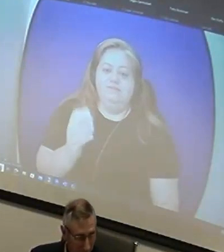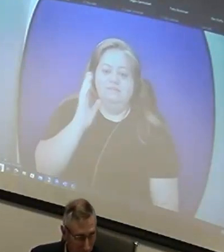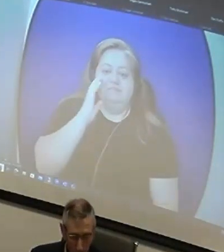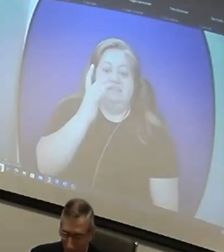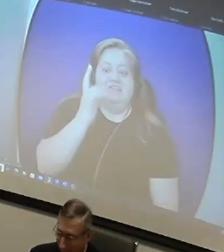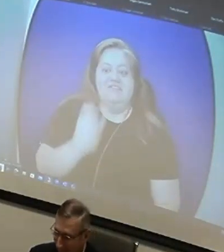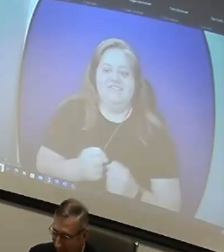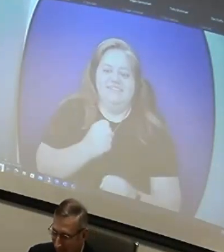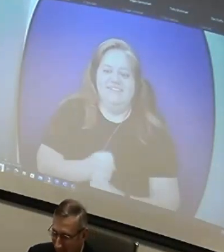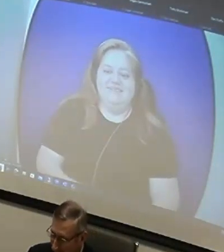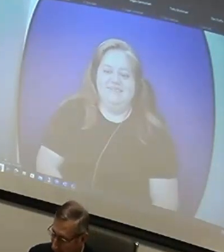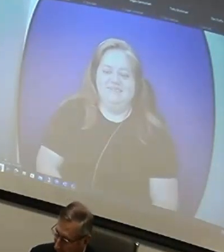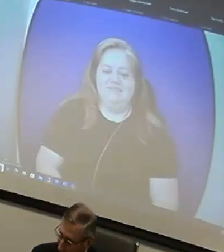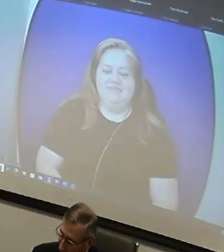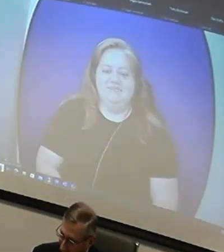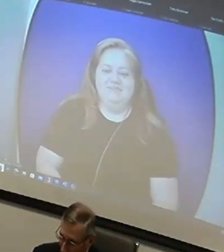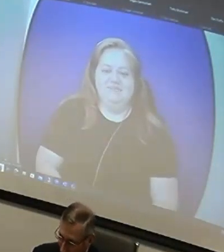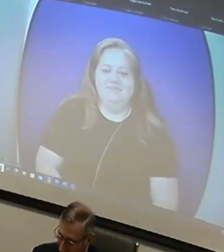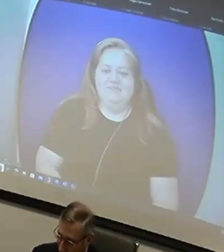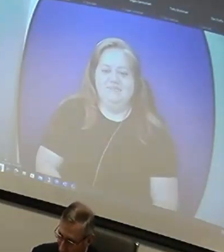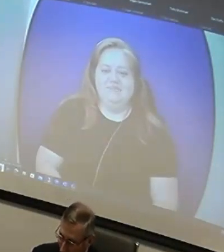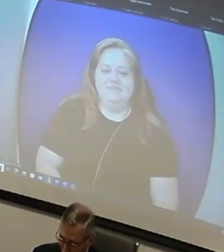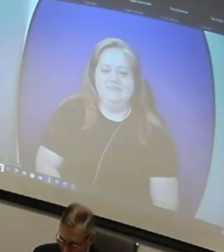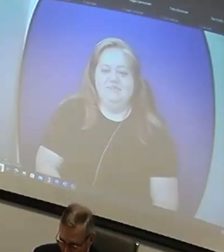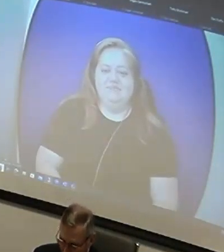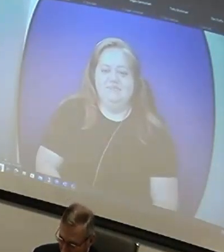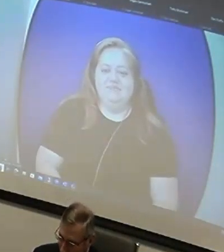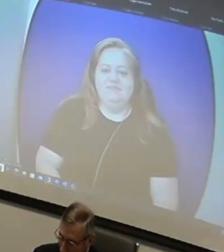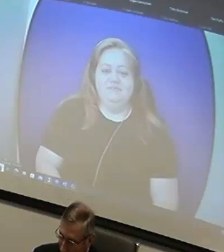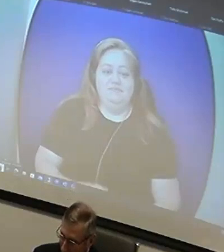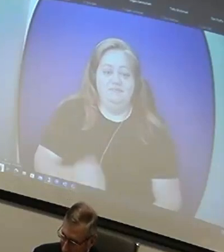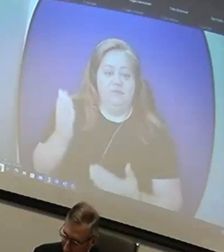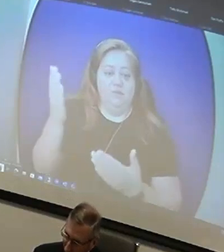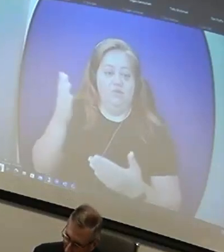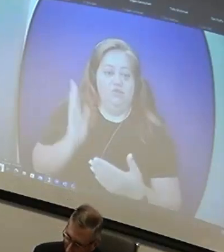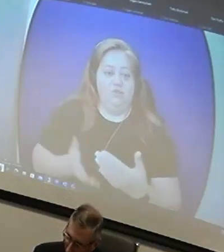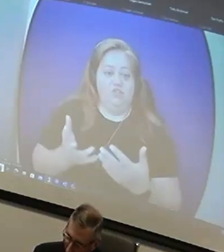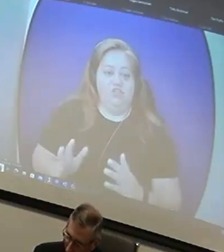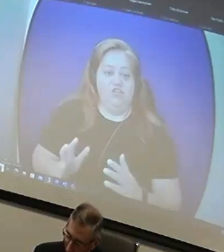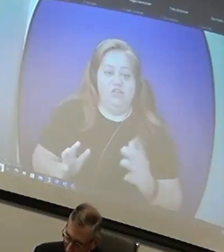for sure. So, may I have a motion to adjourn? So moved.